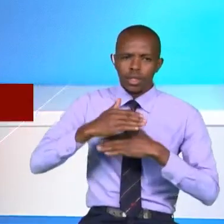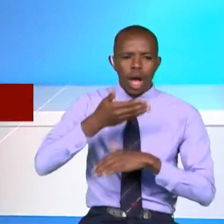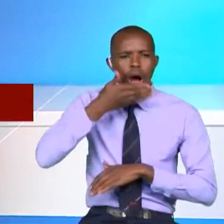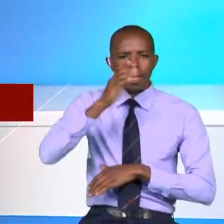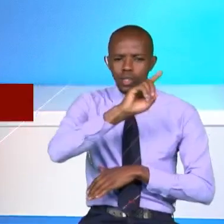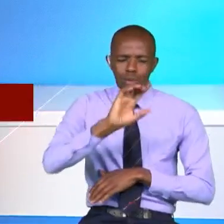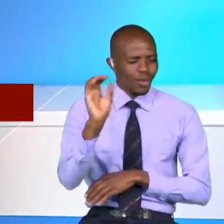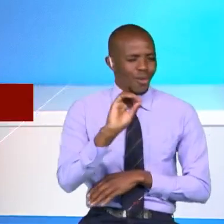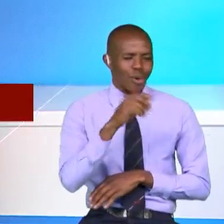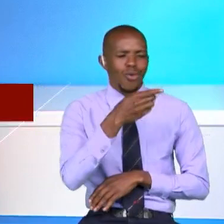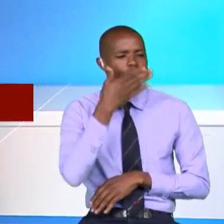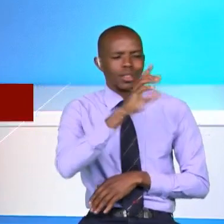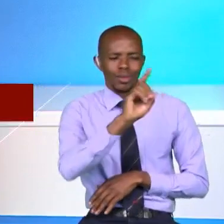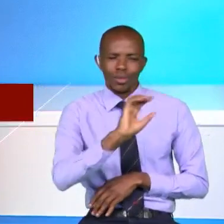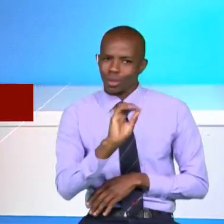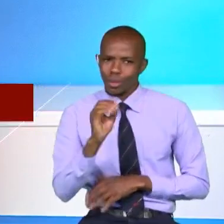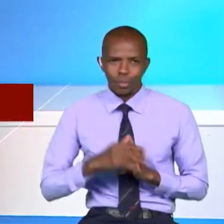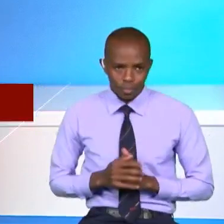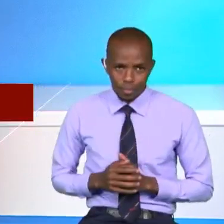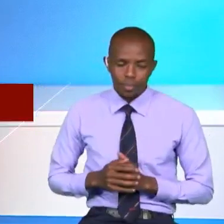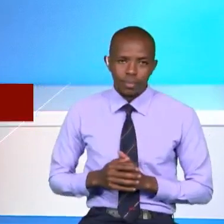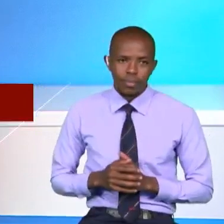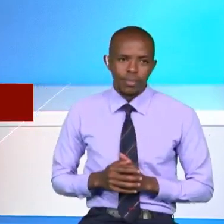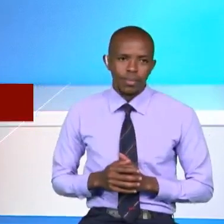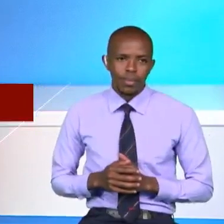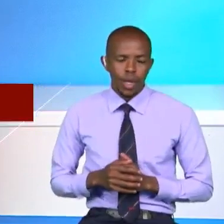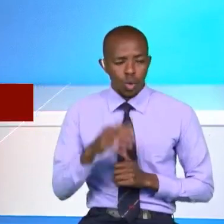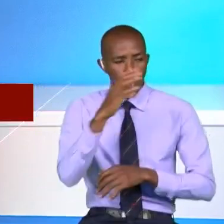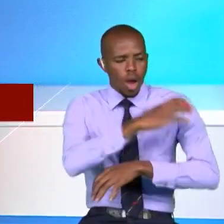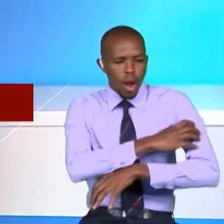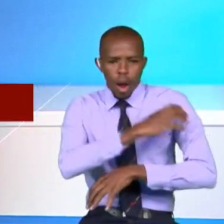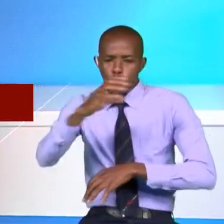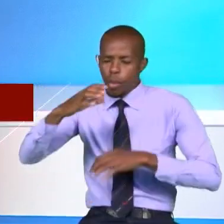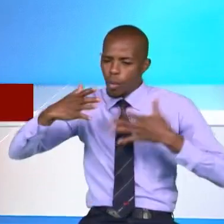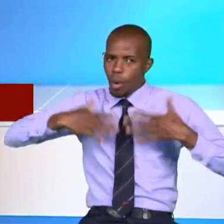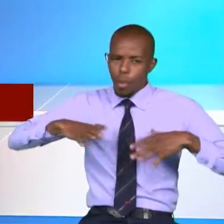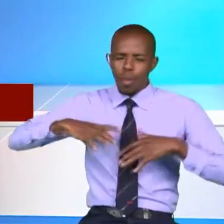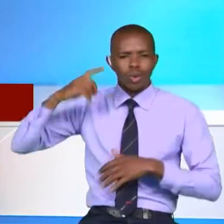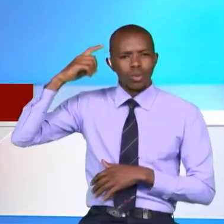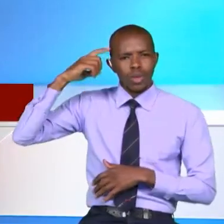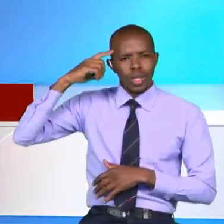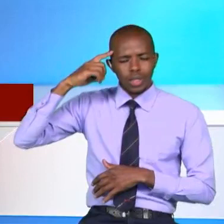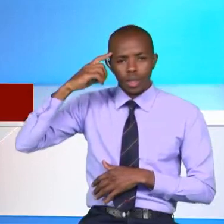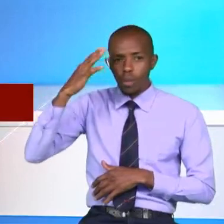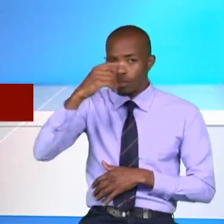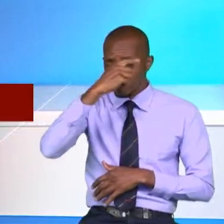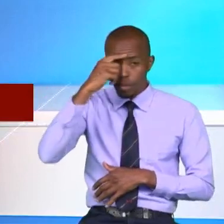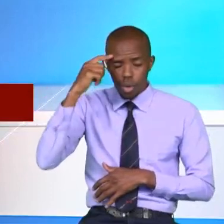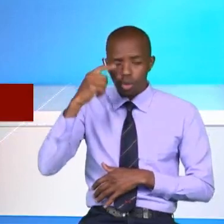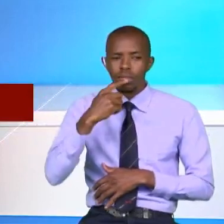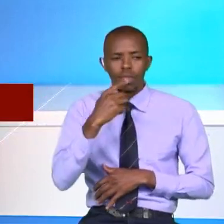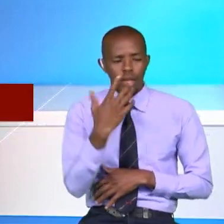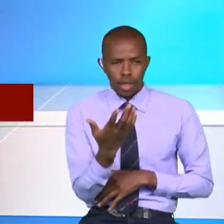Hold on. I'm getting there. Mm. It needs to be able to empower people to think. Because you've mentioned